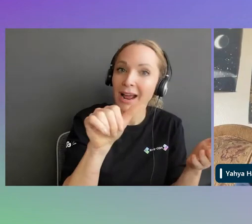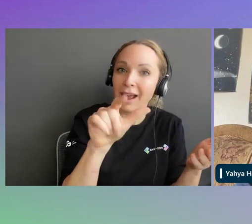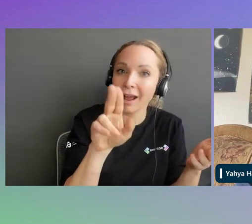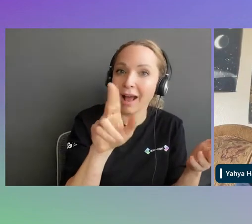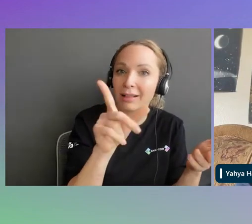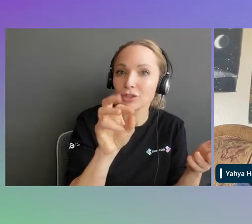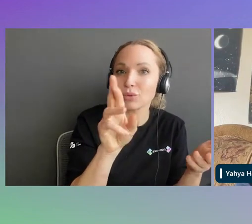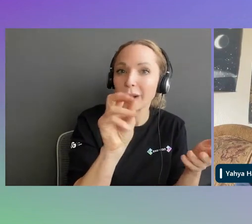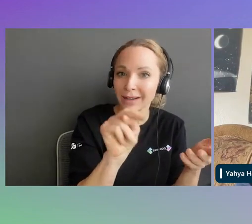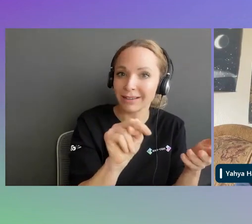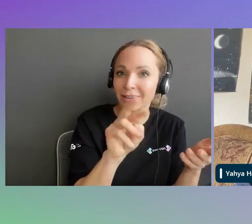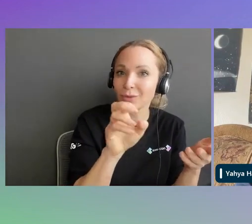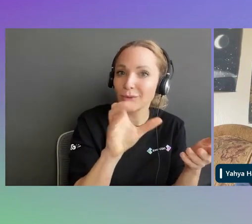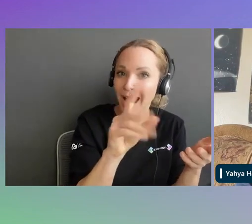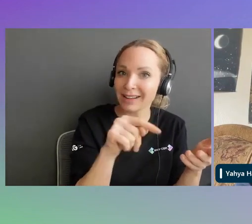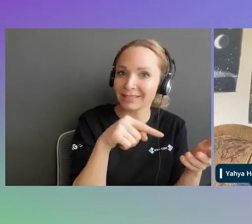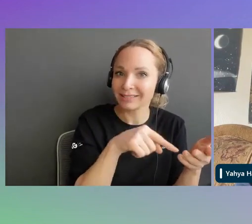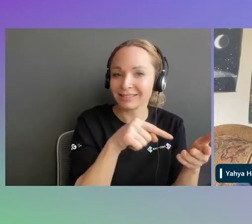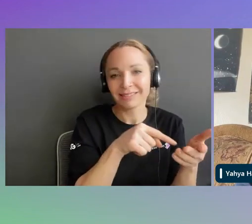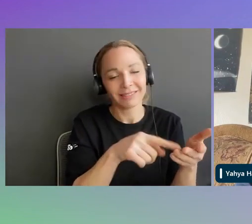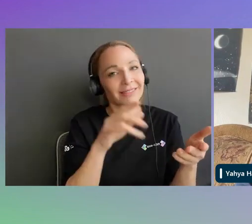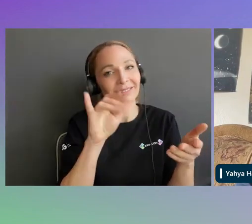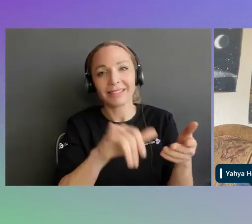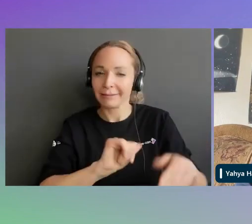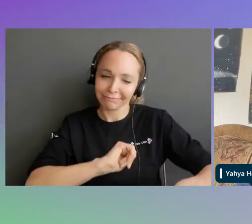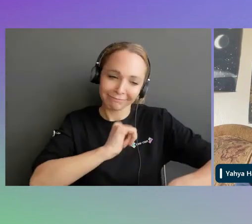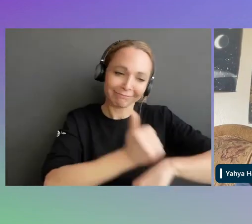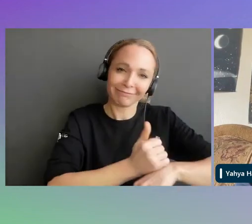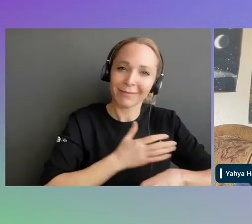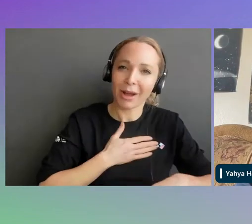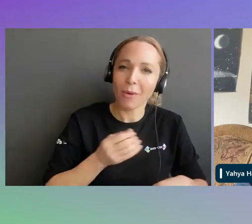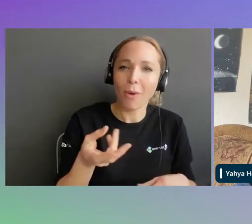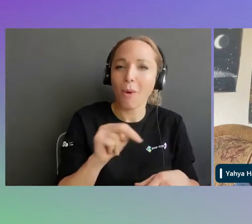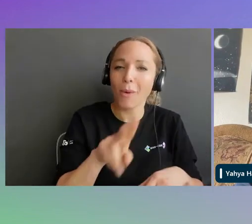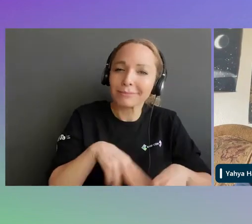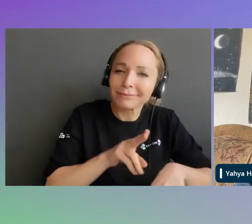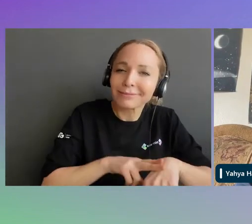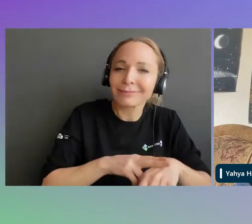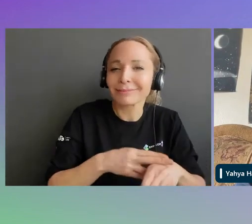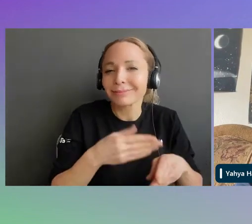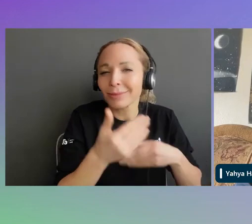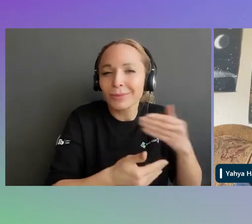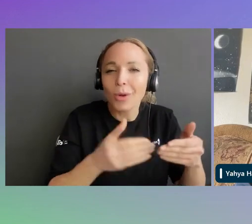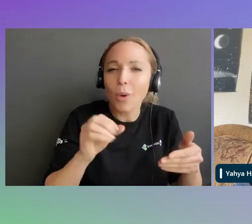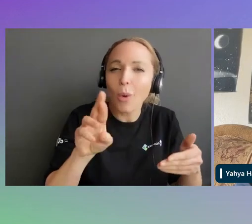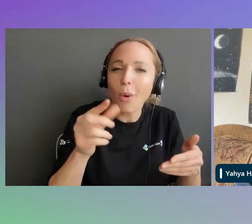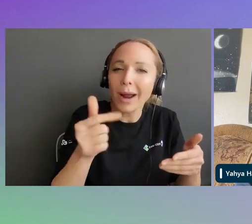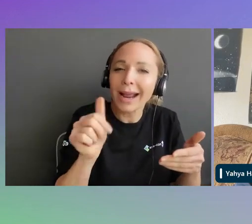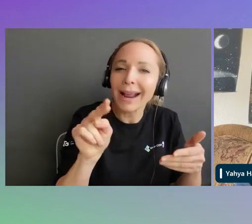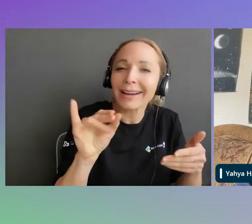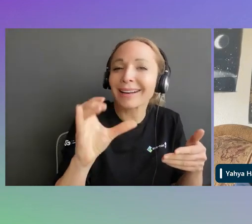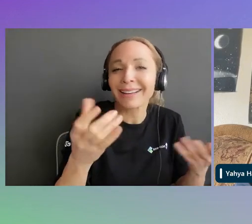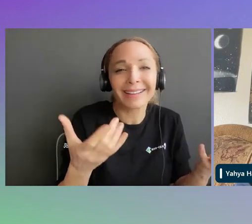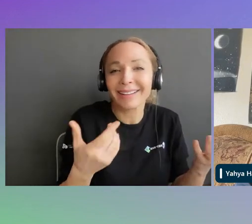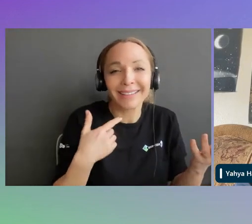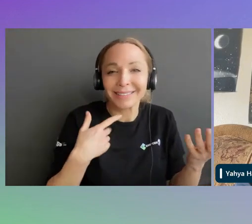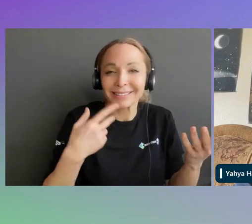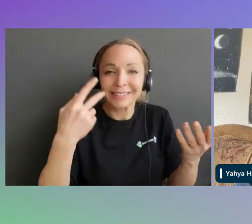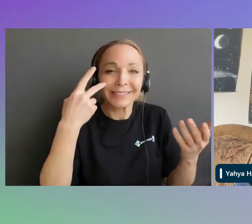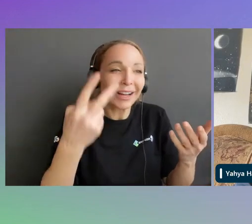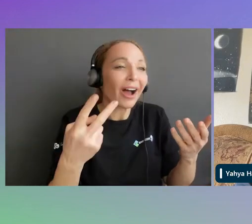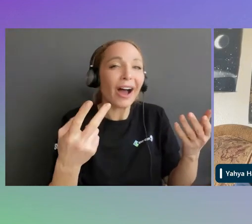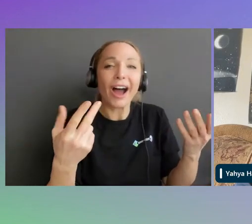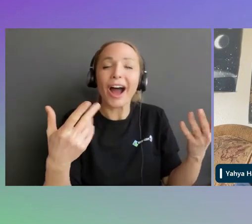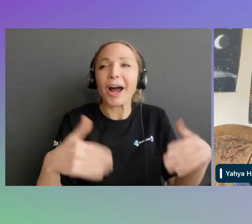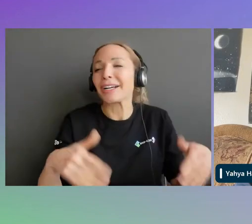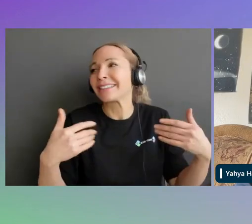to different product teams more organically and not in a super structured way. And we saw a lot of pain points where it was more work for